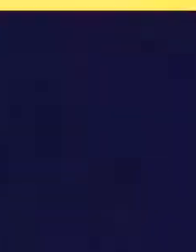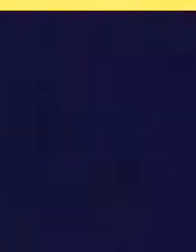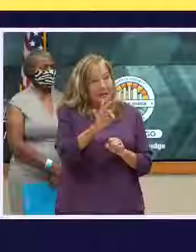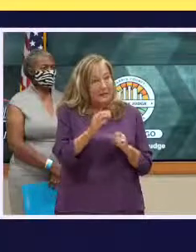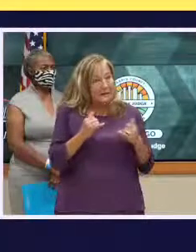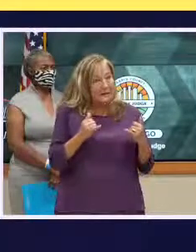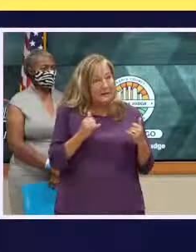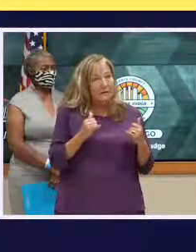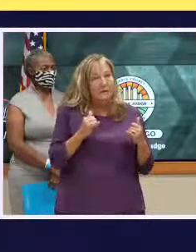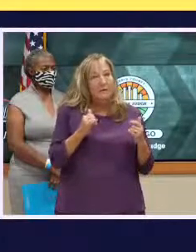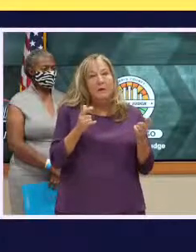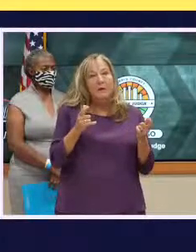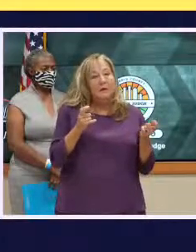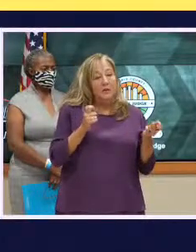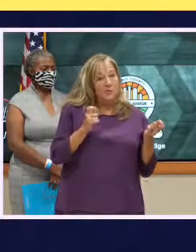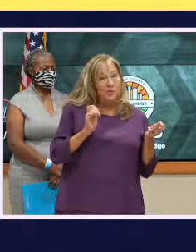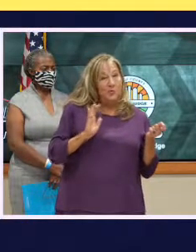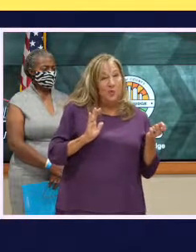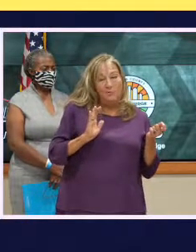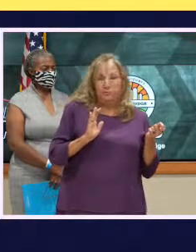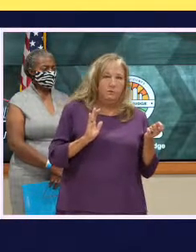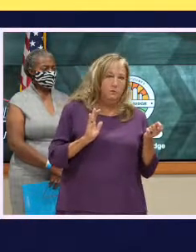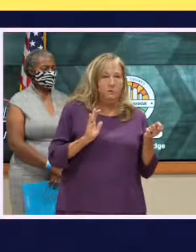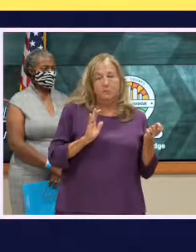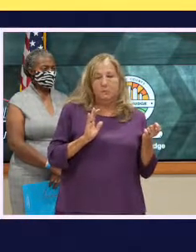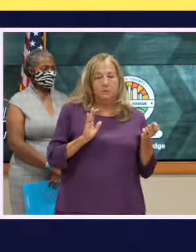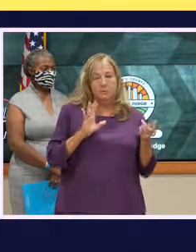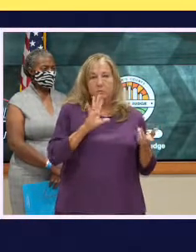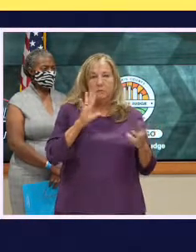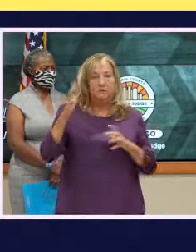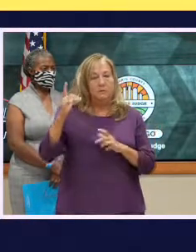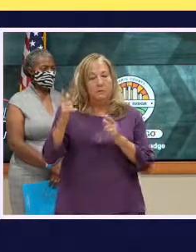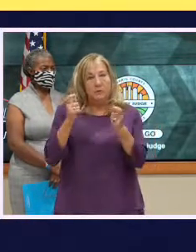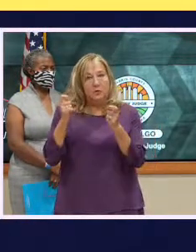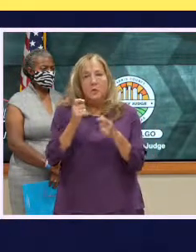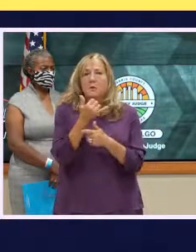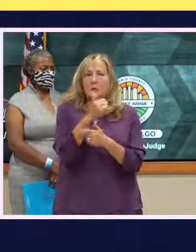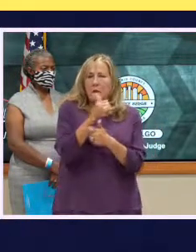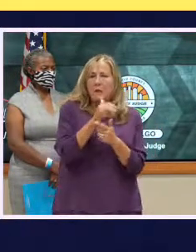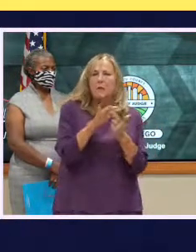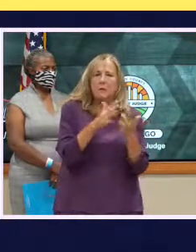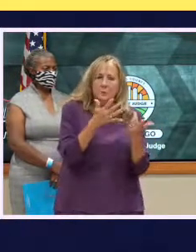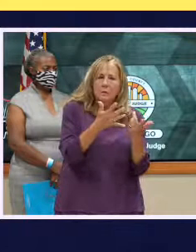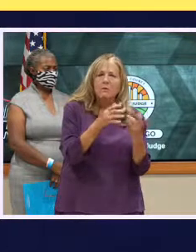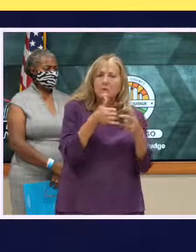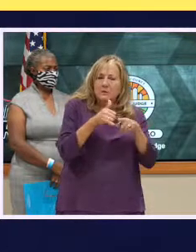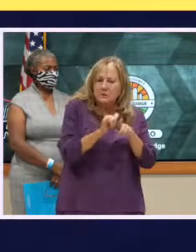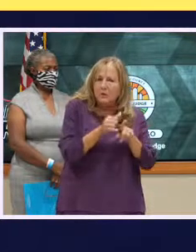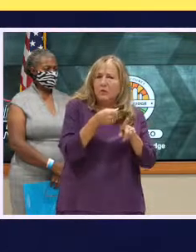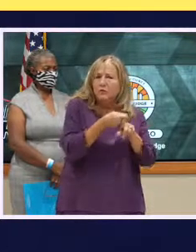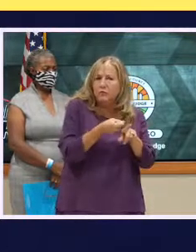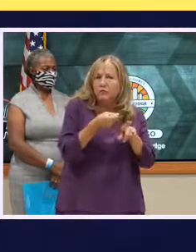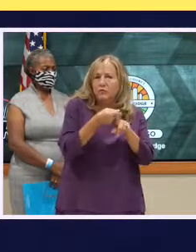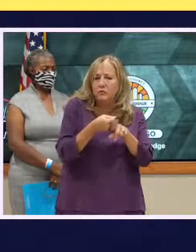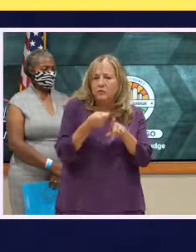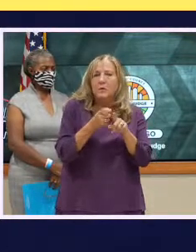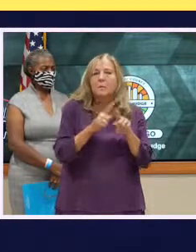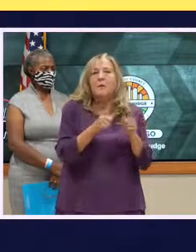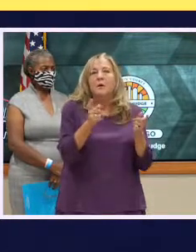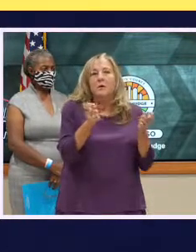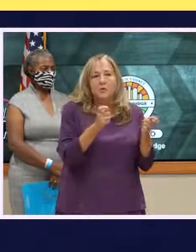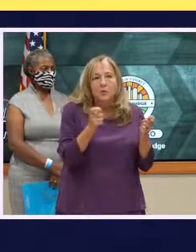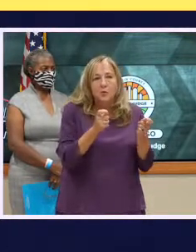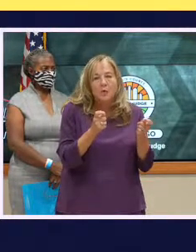County. At yellow, we were seeing moderate but controlled level of COVID-19. We were seeing all of our